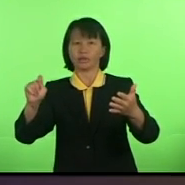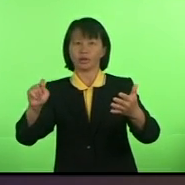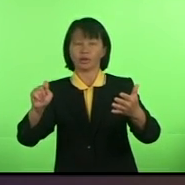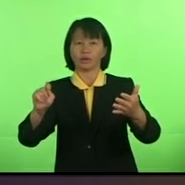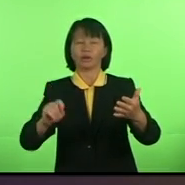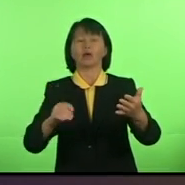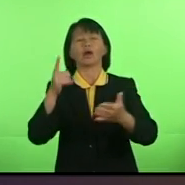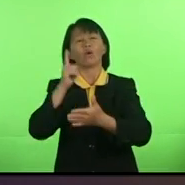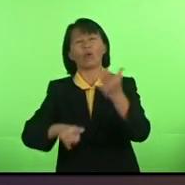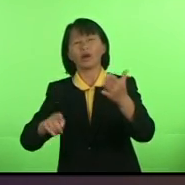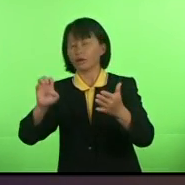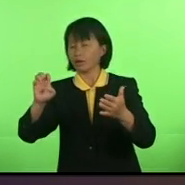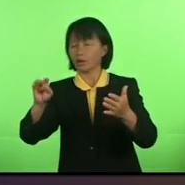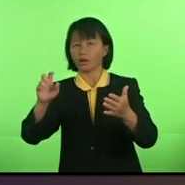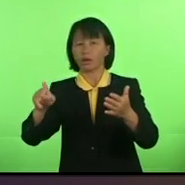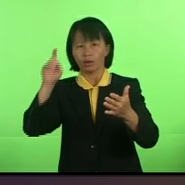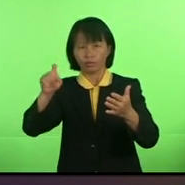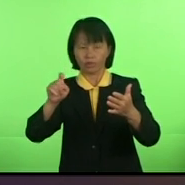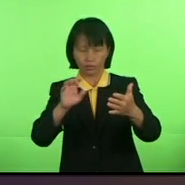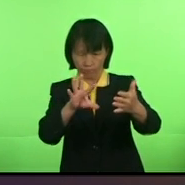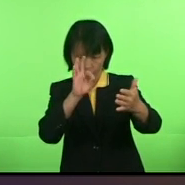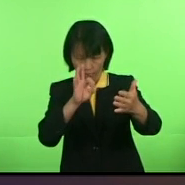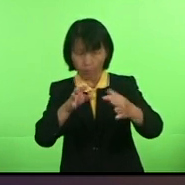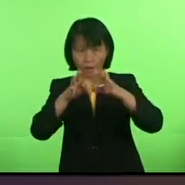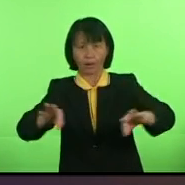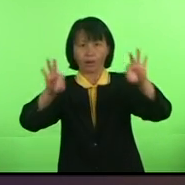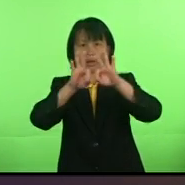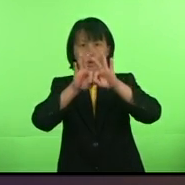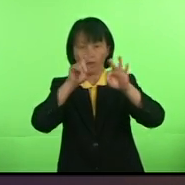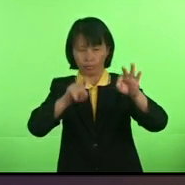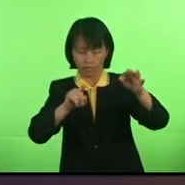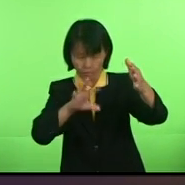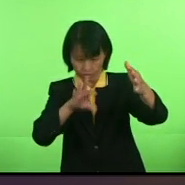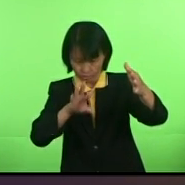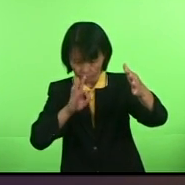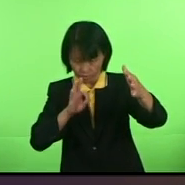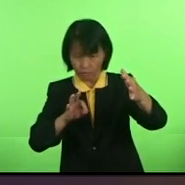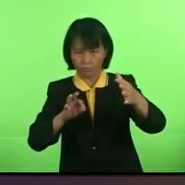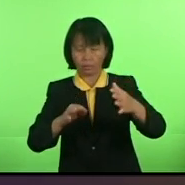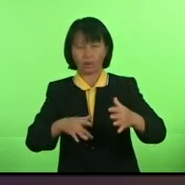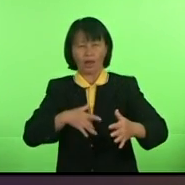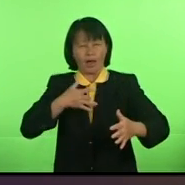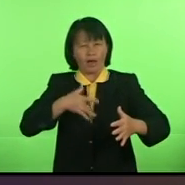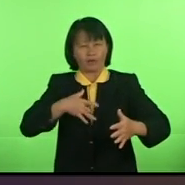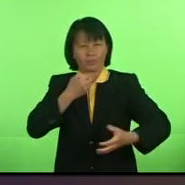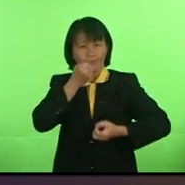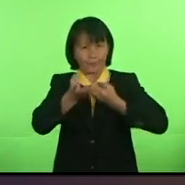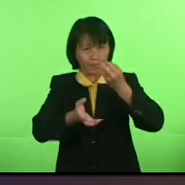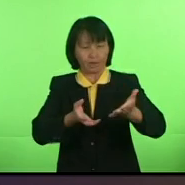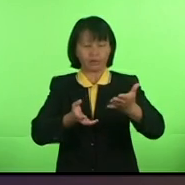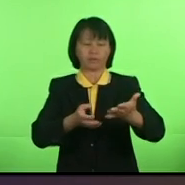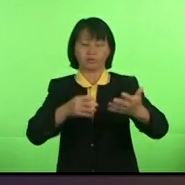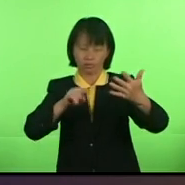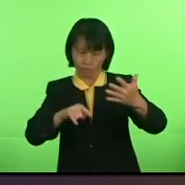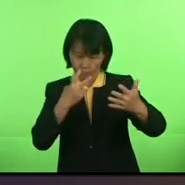have to edit the accuracy of content. Yeah, you have to edit the clarity of expression. You have to edit